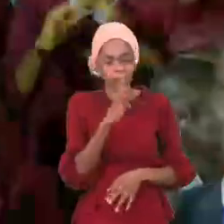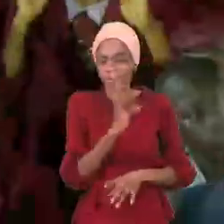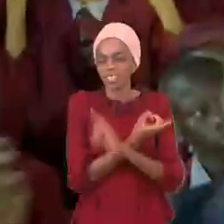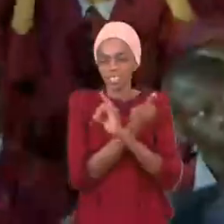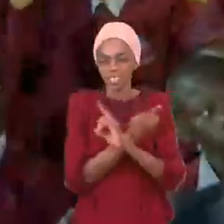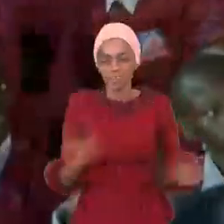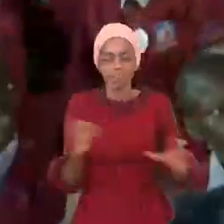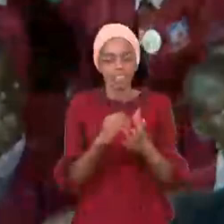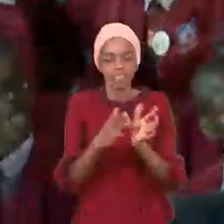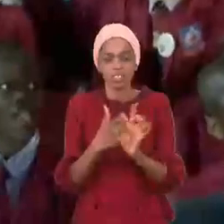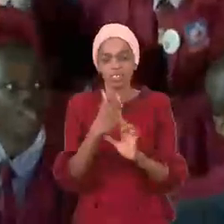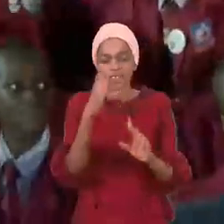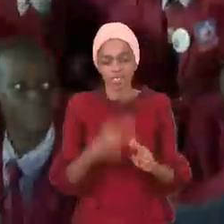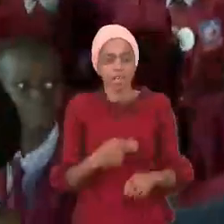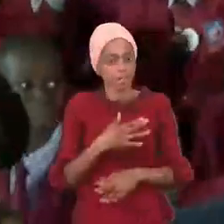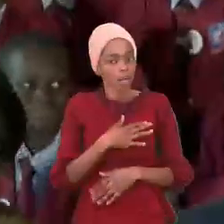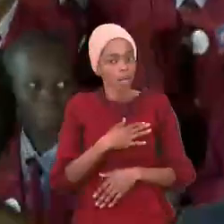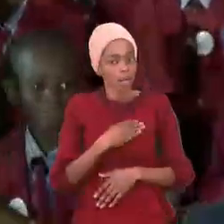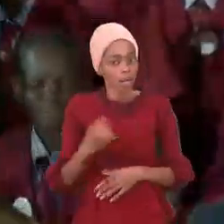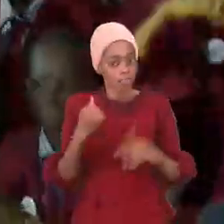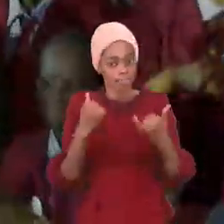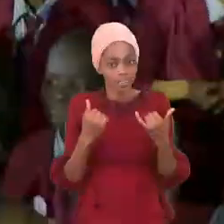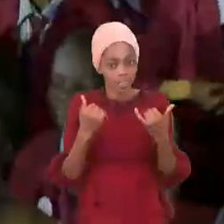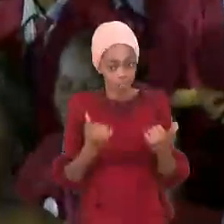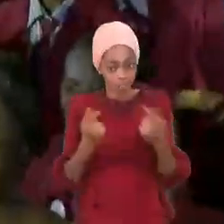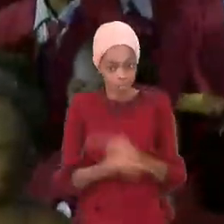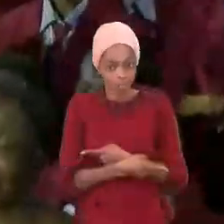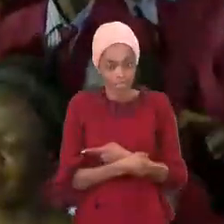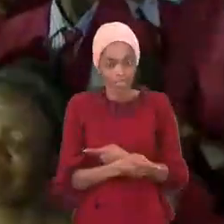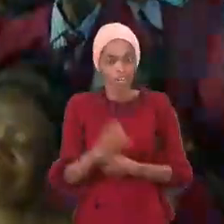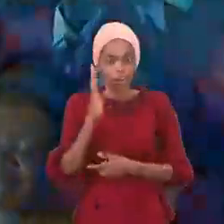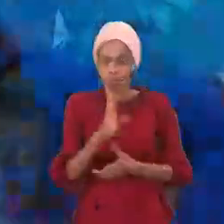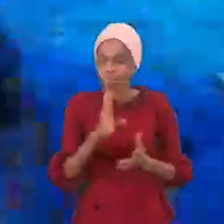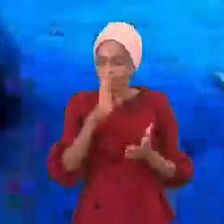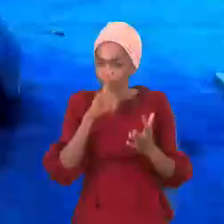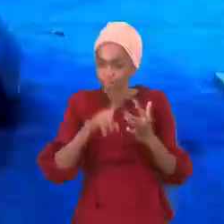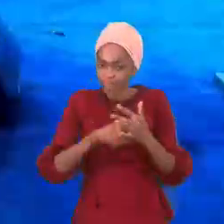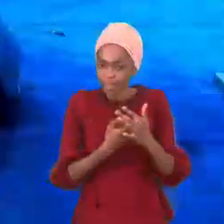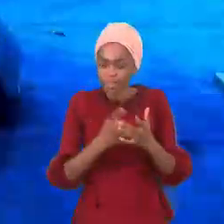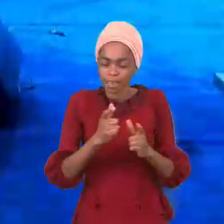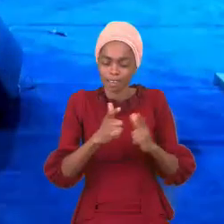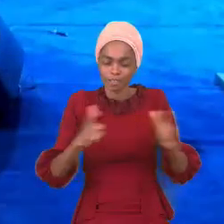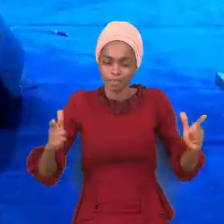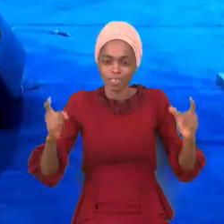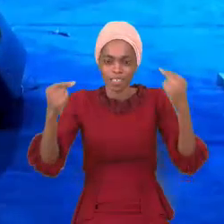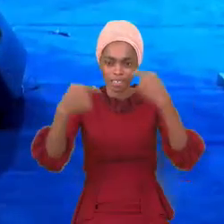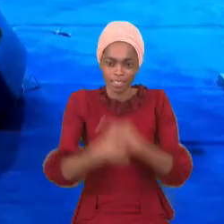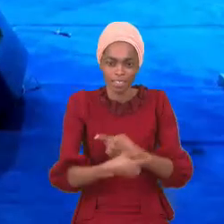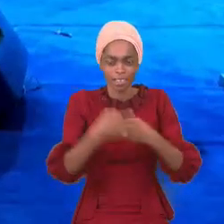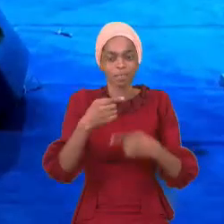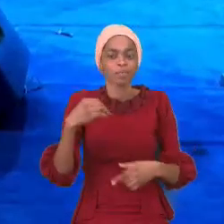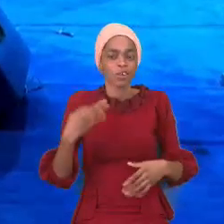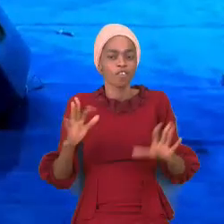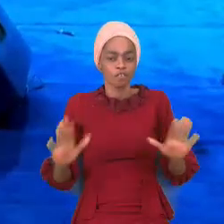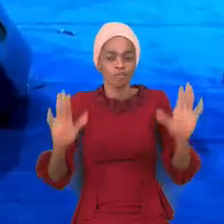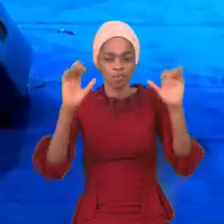delivered. And this day will mark a great day of